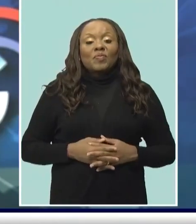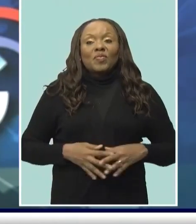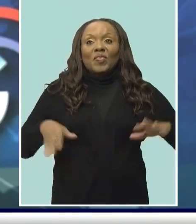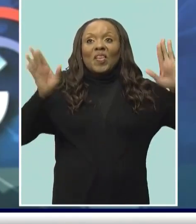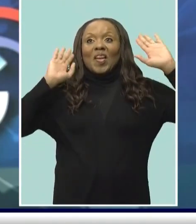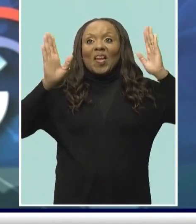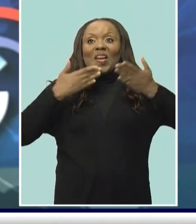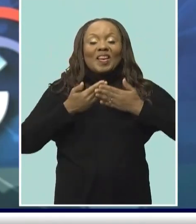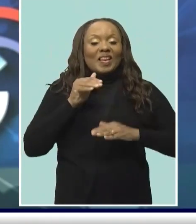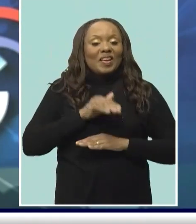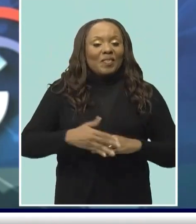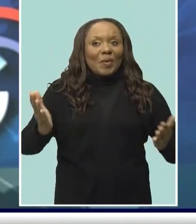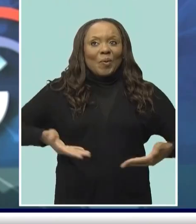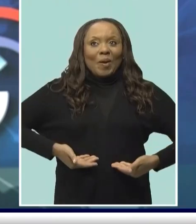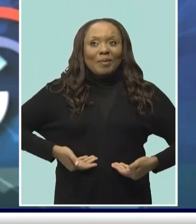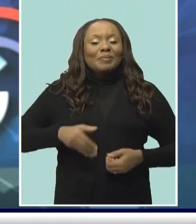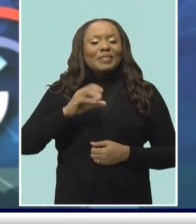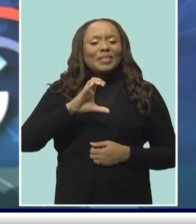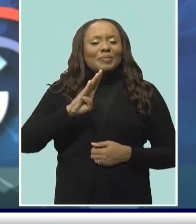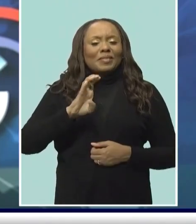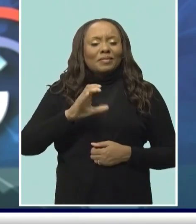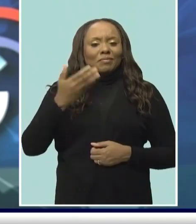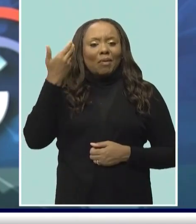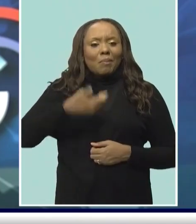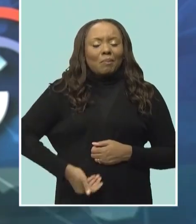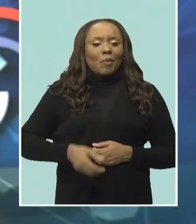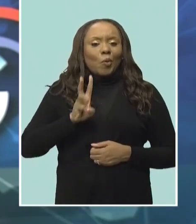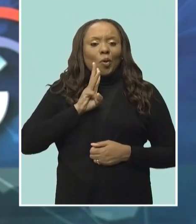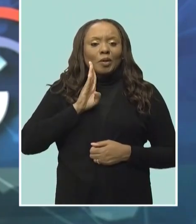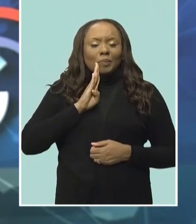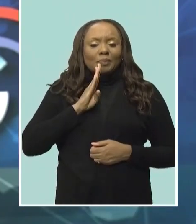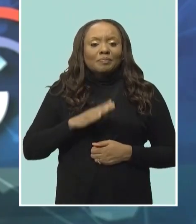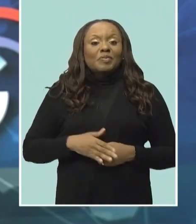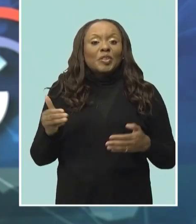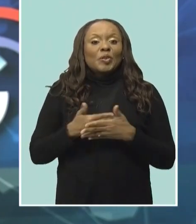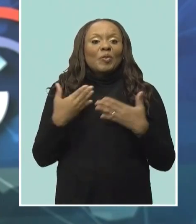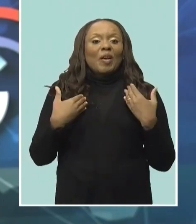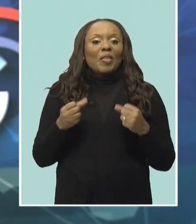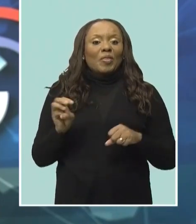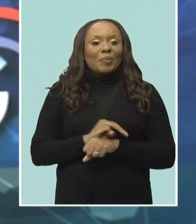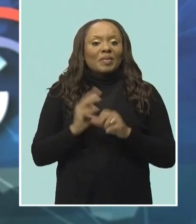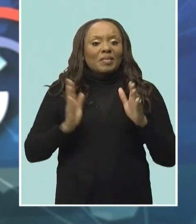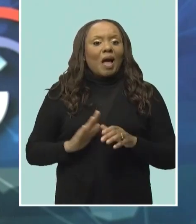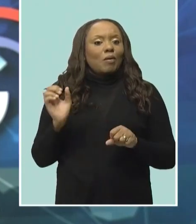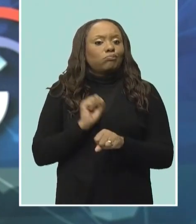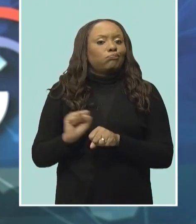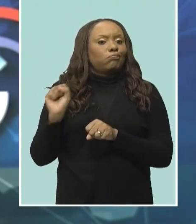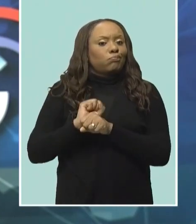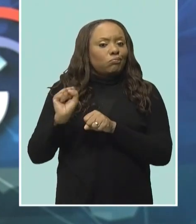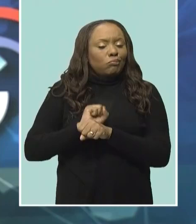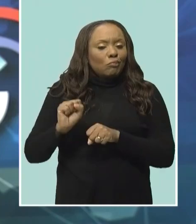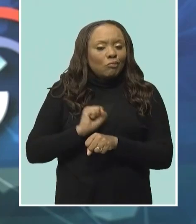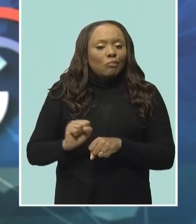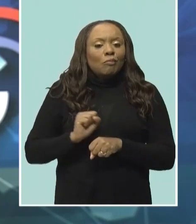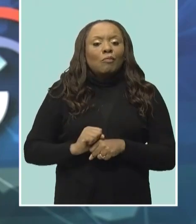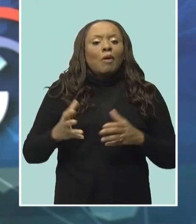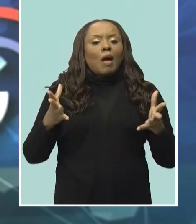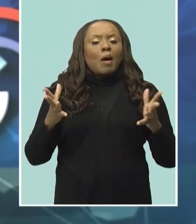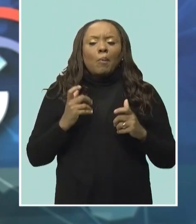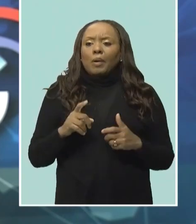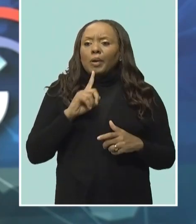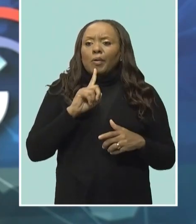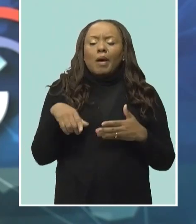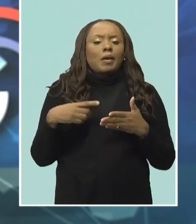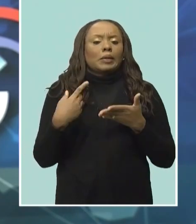Good evening and welcome to the CBC NewsNight. I'm Wendy Burke. The new health minister is on the job and has revealed plans to address the concerns